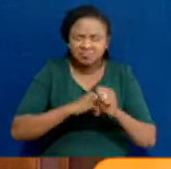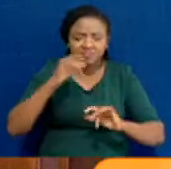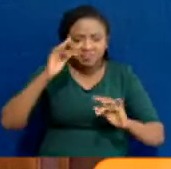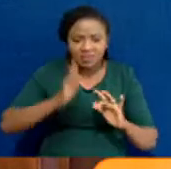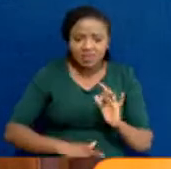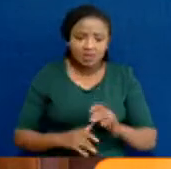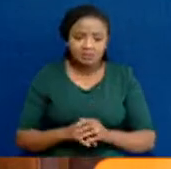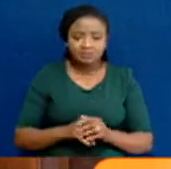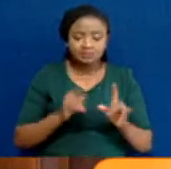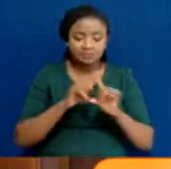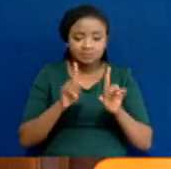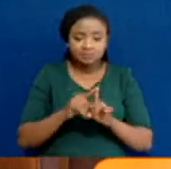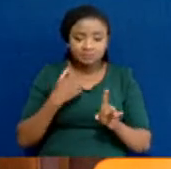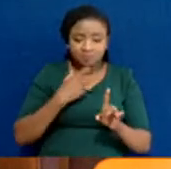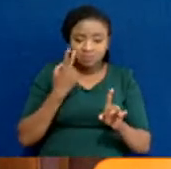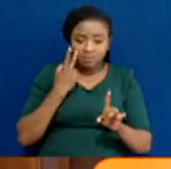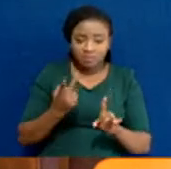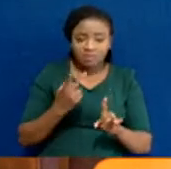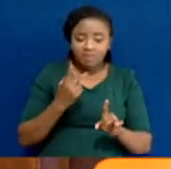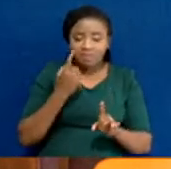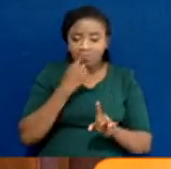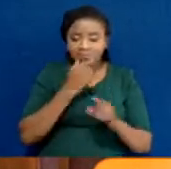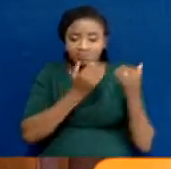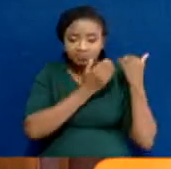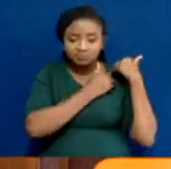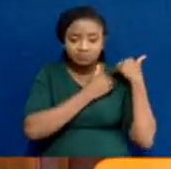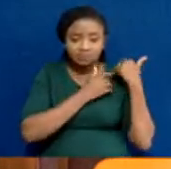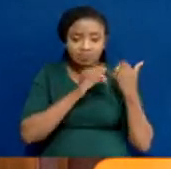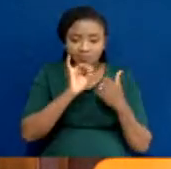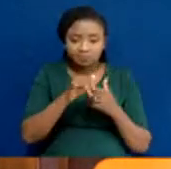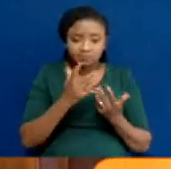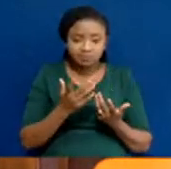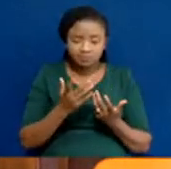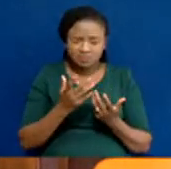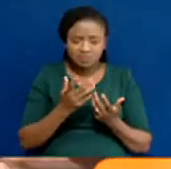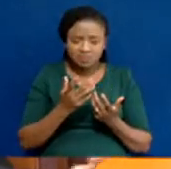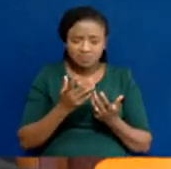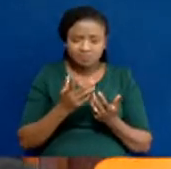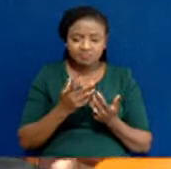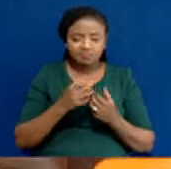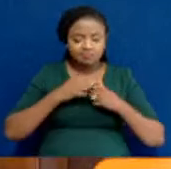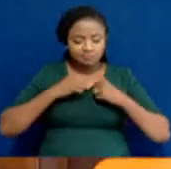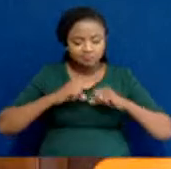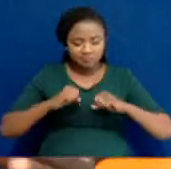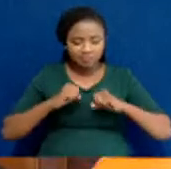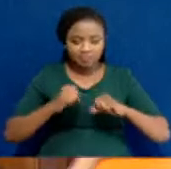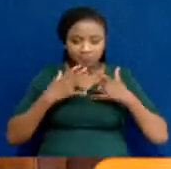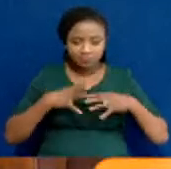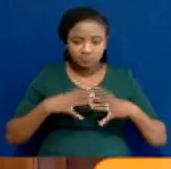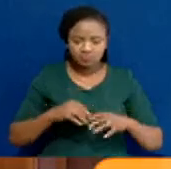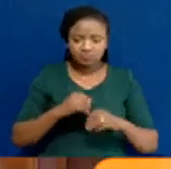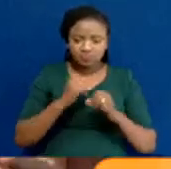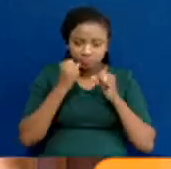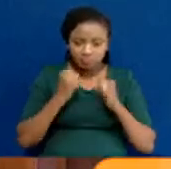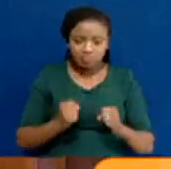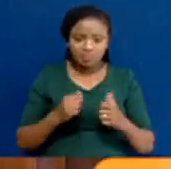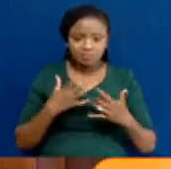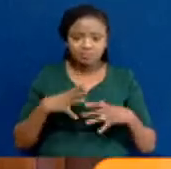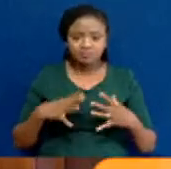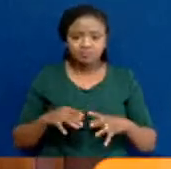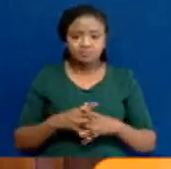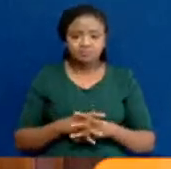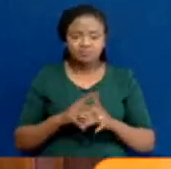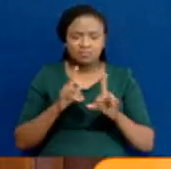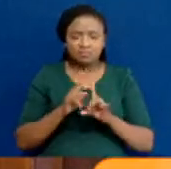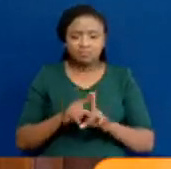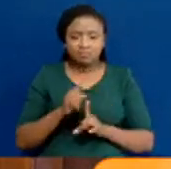who surrounds Reverend? The bouncers, the strong people. He creates a wall, a buffer, beside him